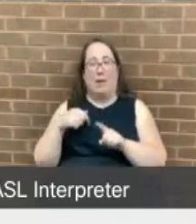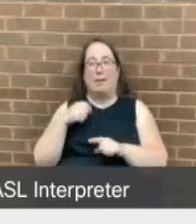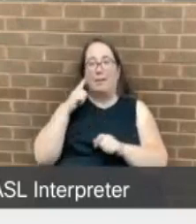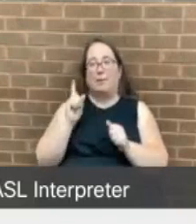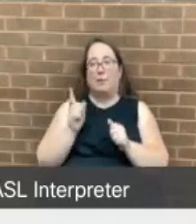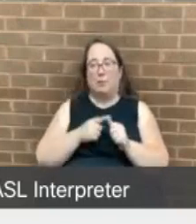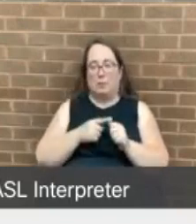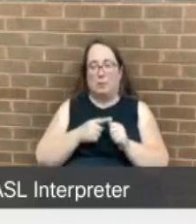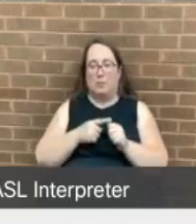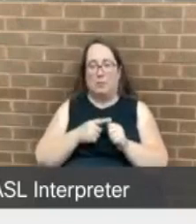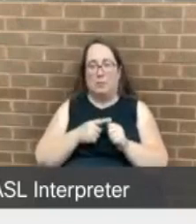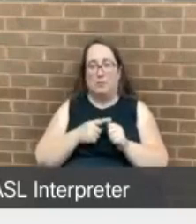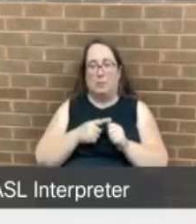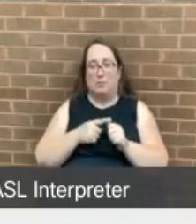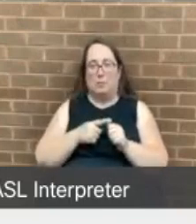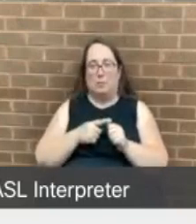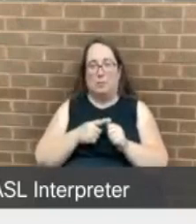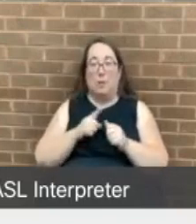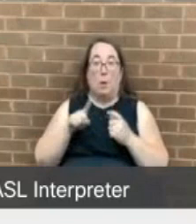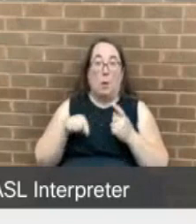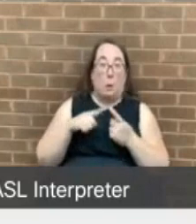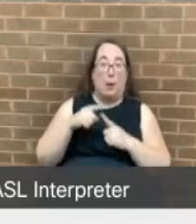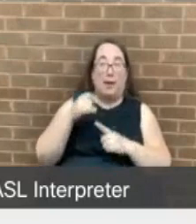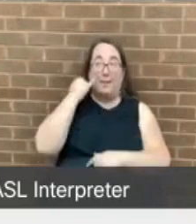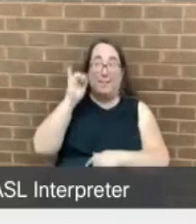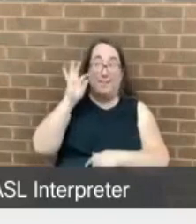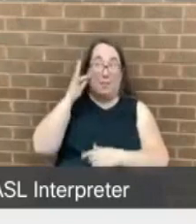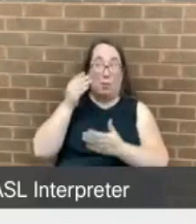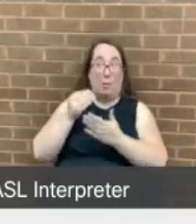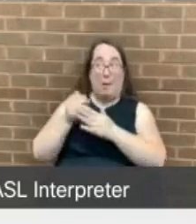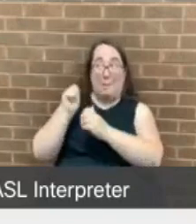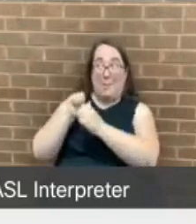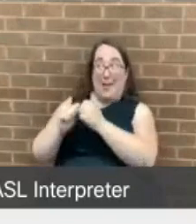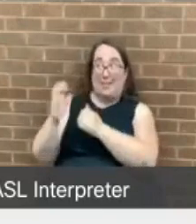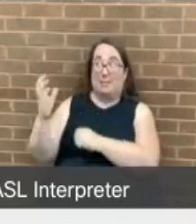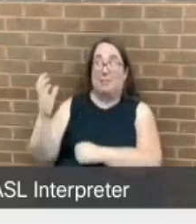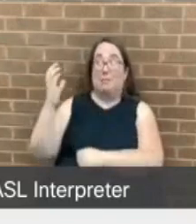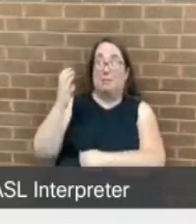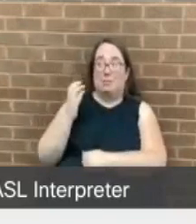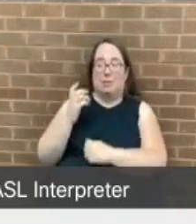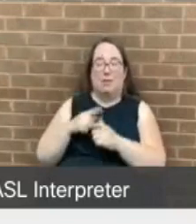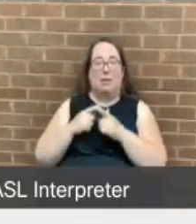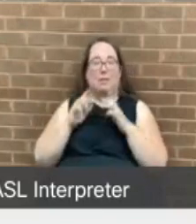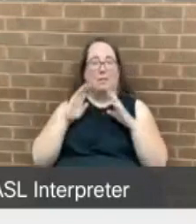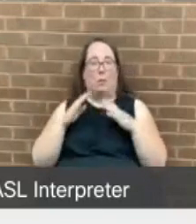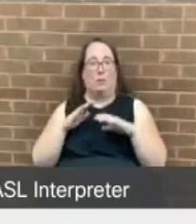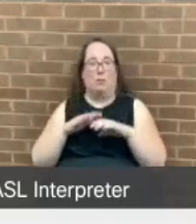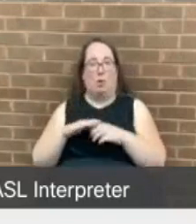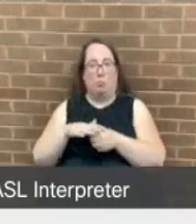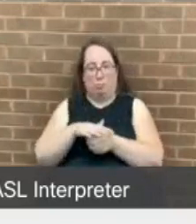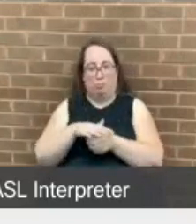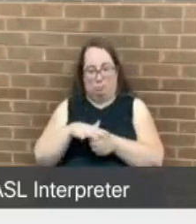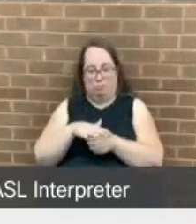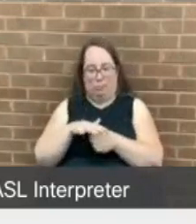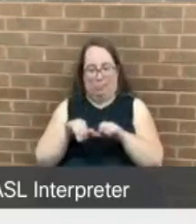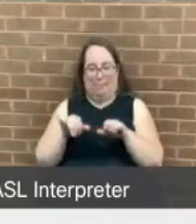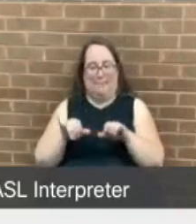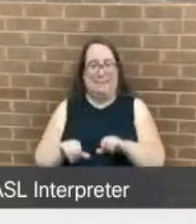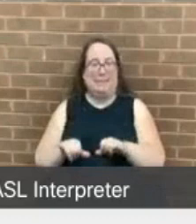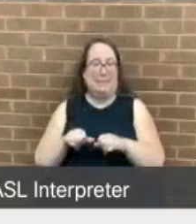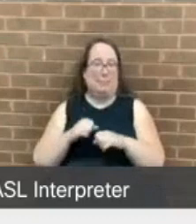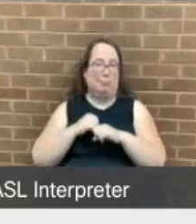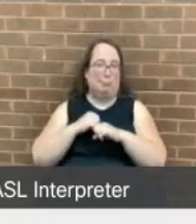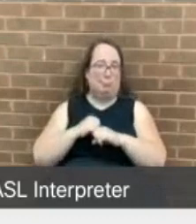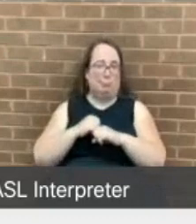when those federal dollars, when and if those federal dollars are passed, our focus has to kind of first be on this kind of system preservation function